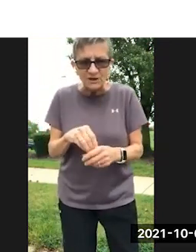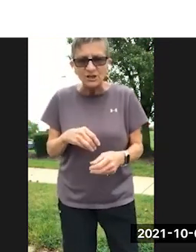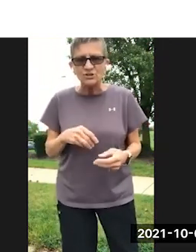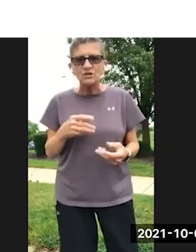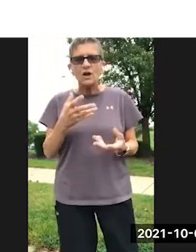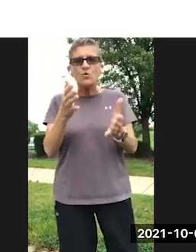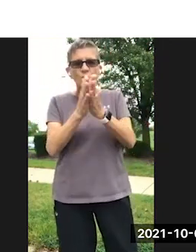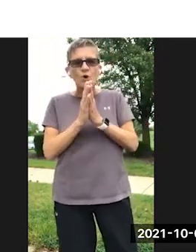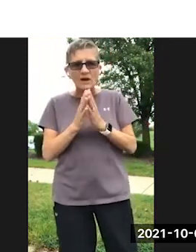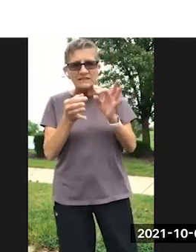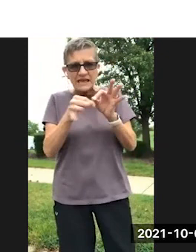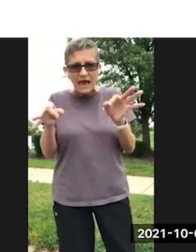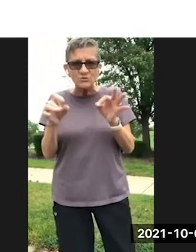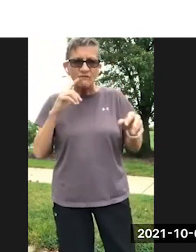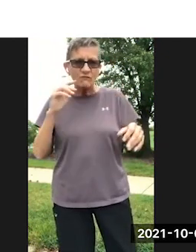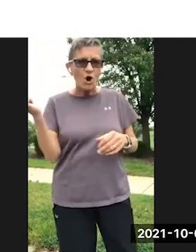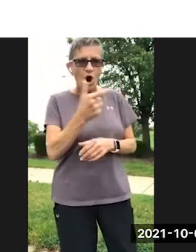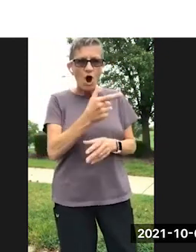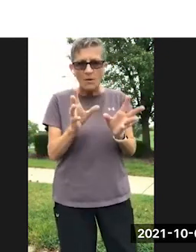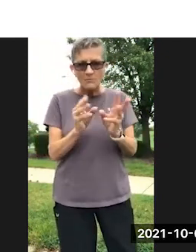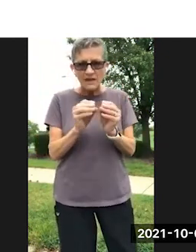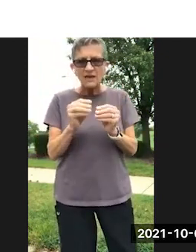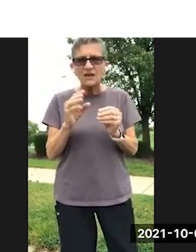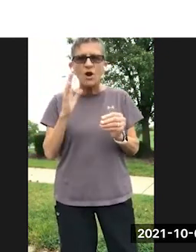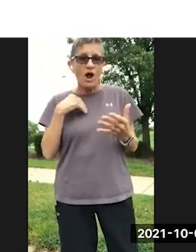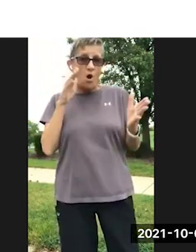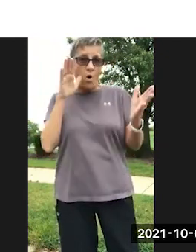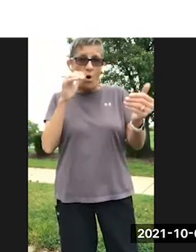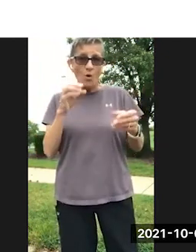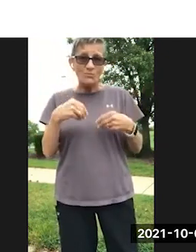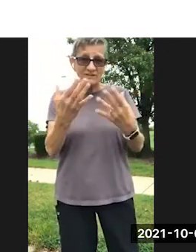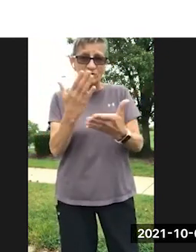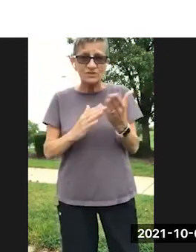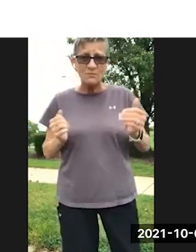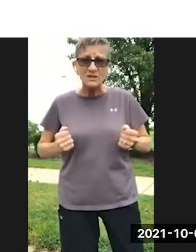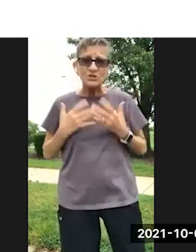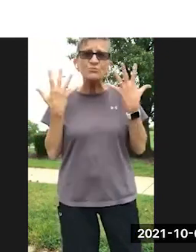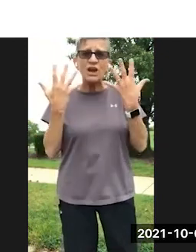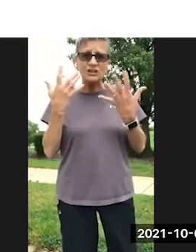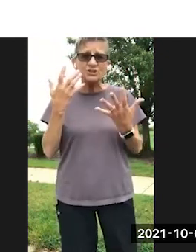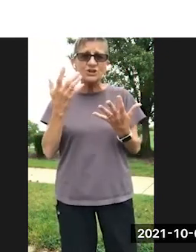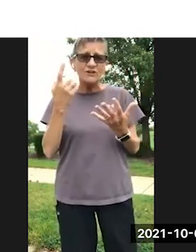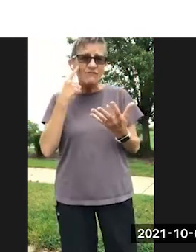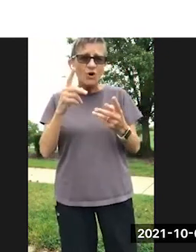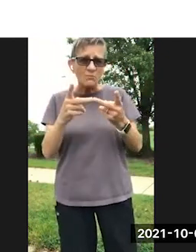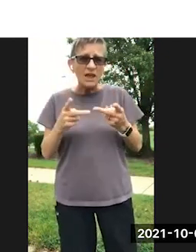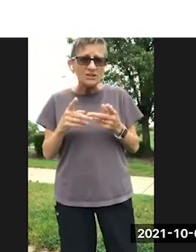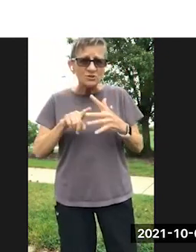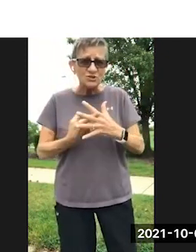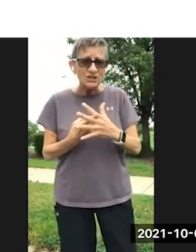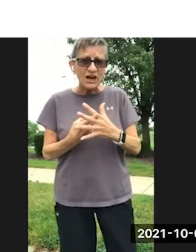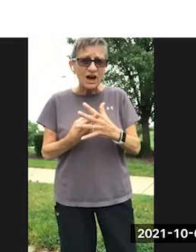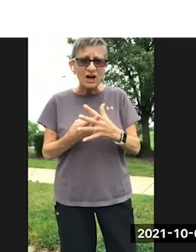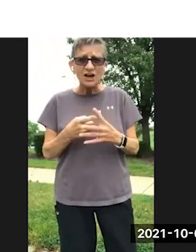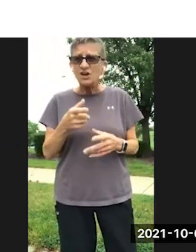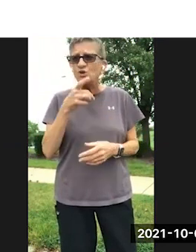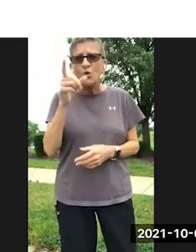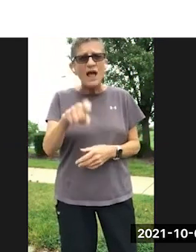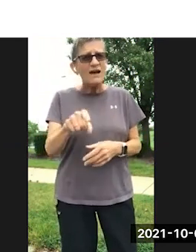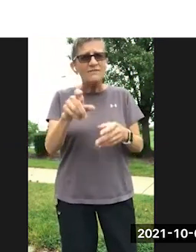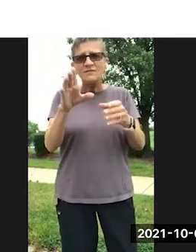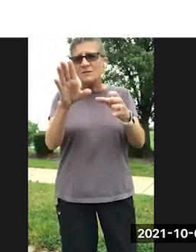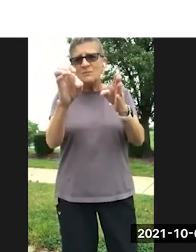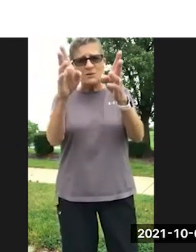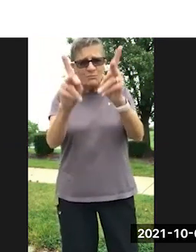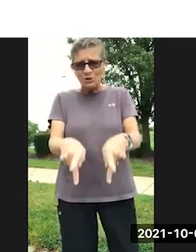captions in all meetings, will give you all some inspiration with a place to start if you haven't already. You do not need to be someone who identifies as a person